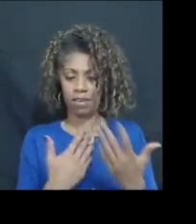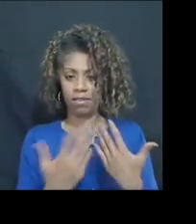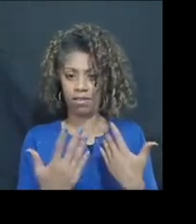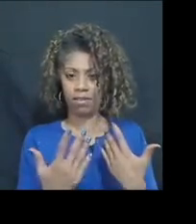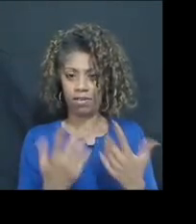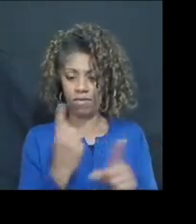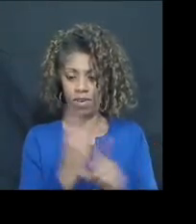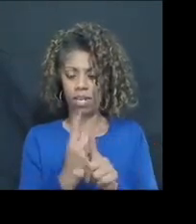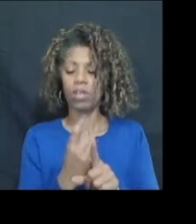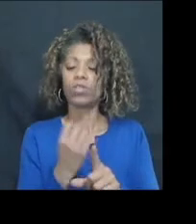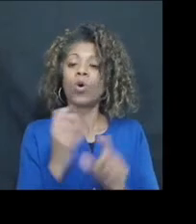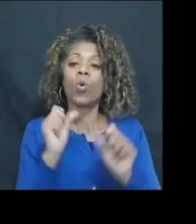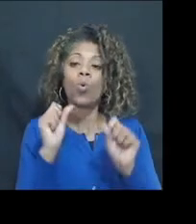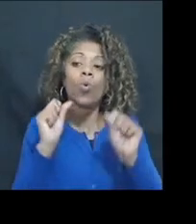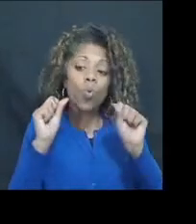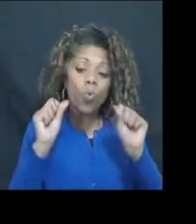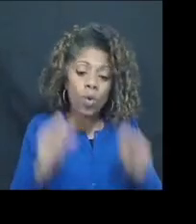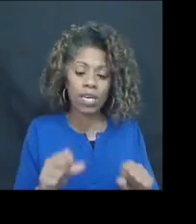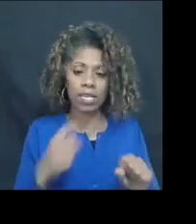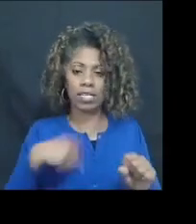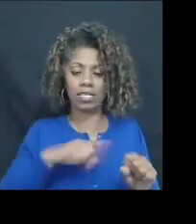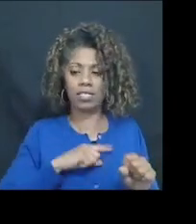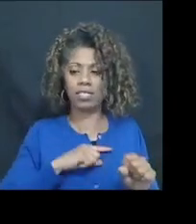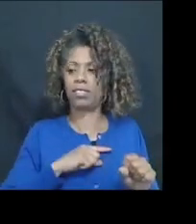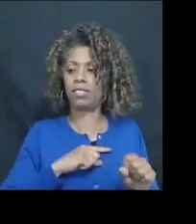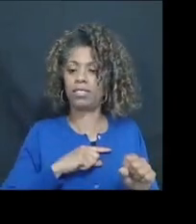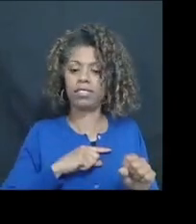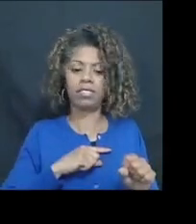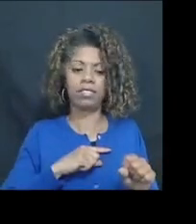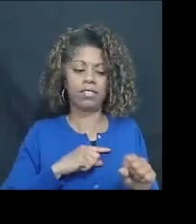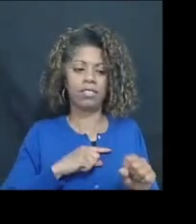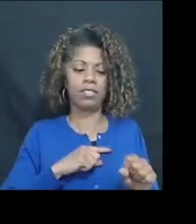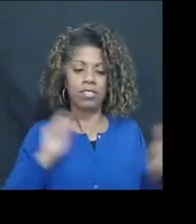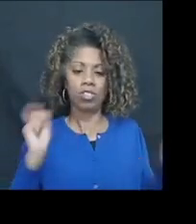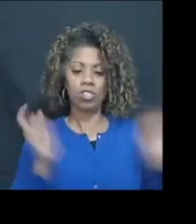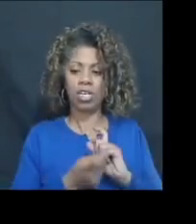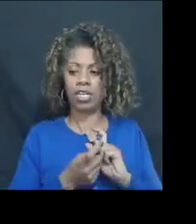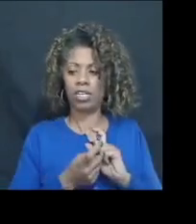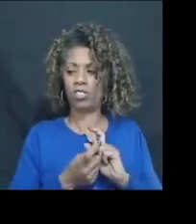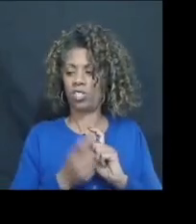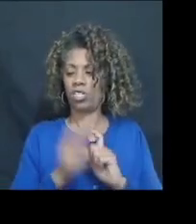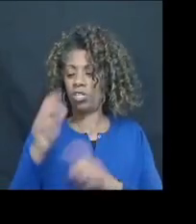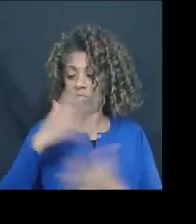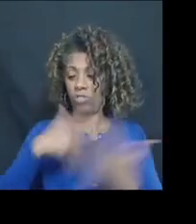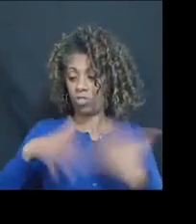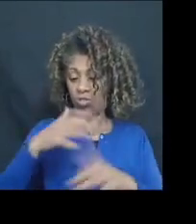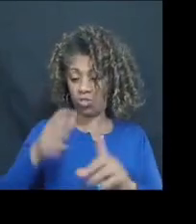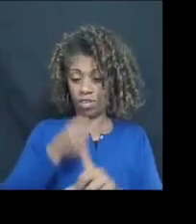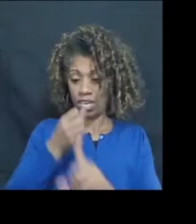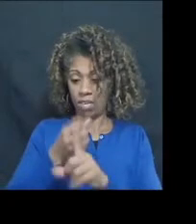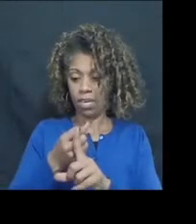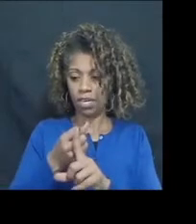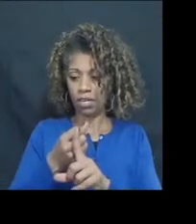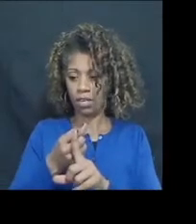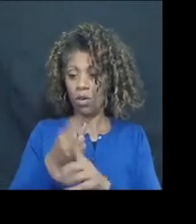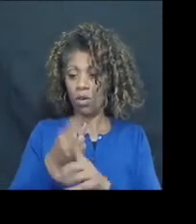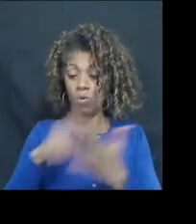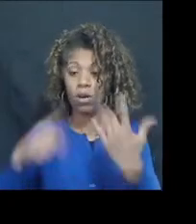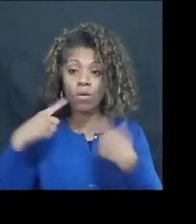how social impact work works by having a fundamentally